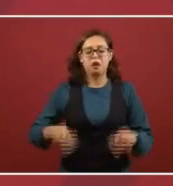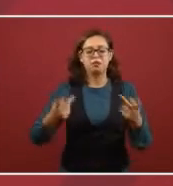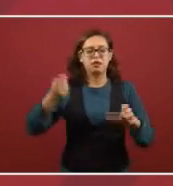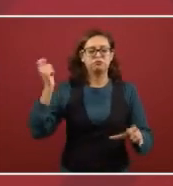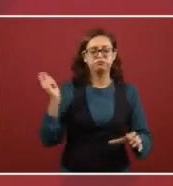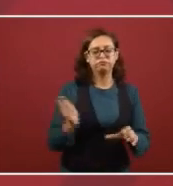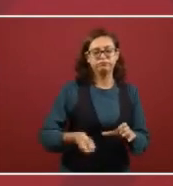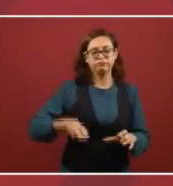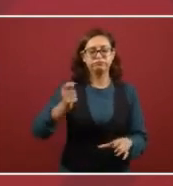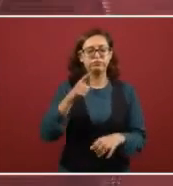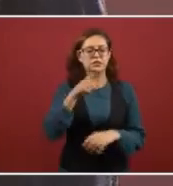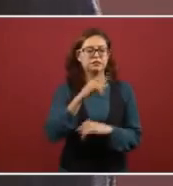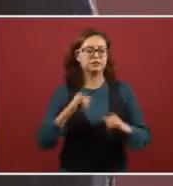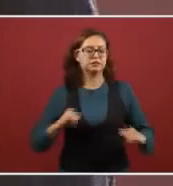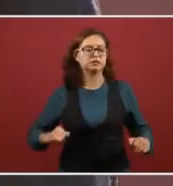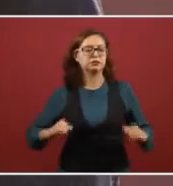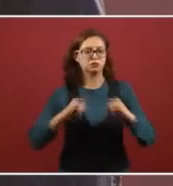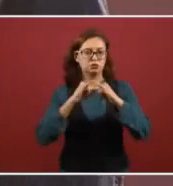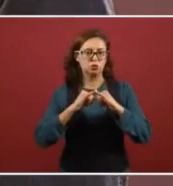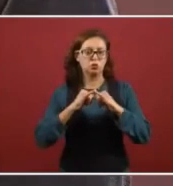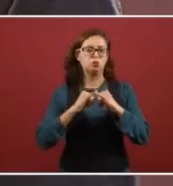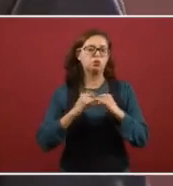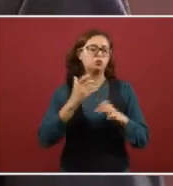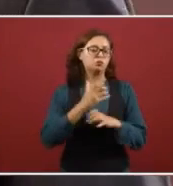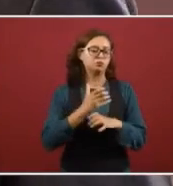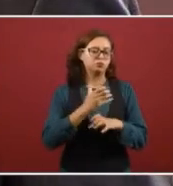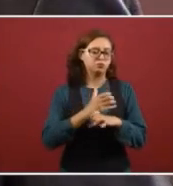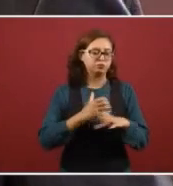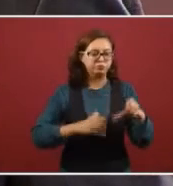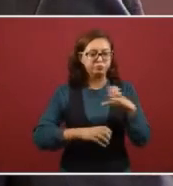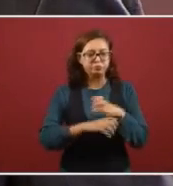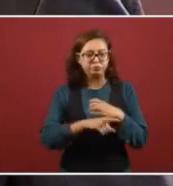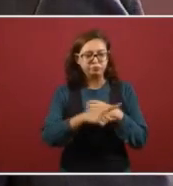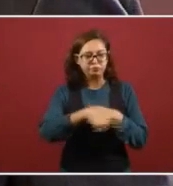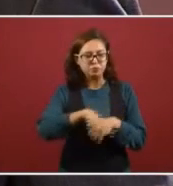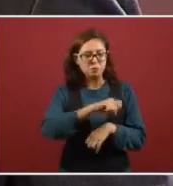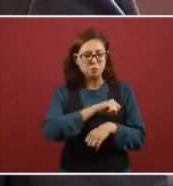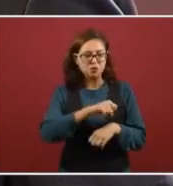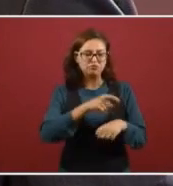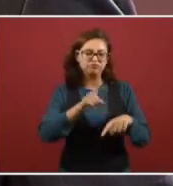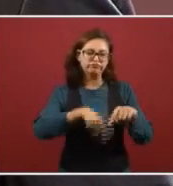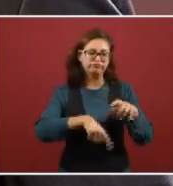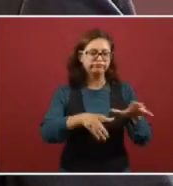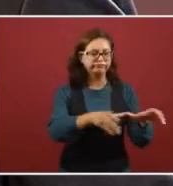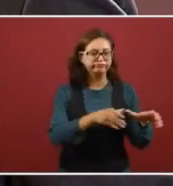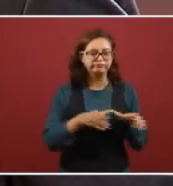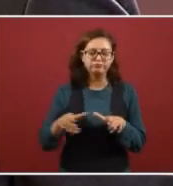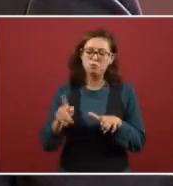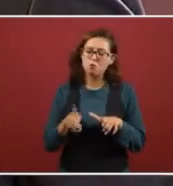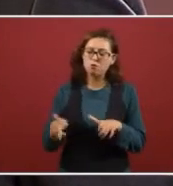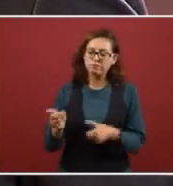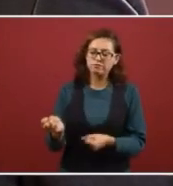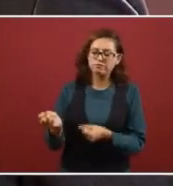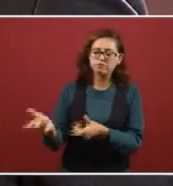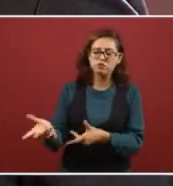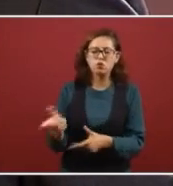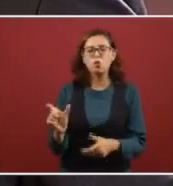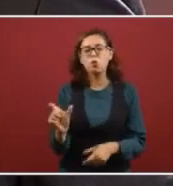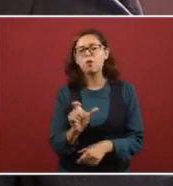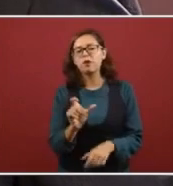people, to return to the people that which was stolen. And this will be happening on Sunday next.